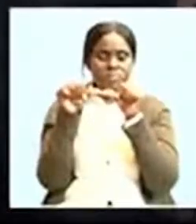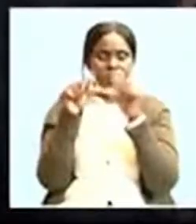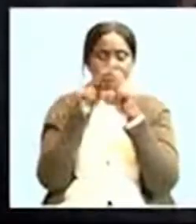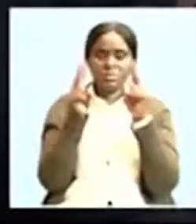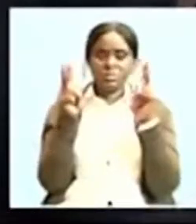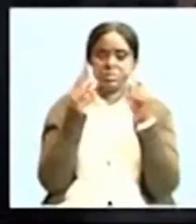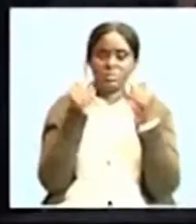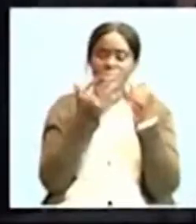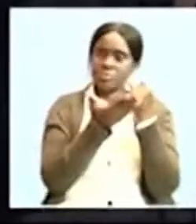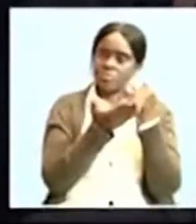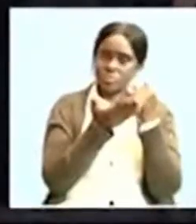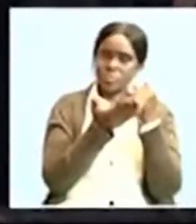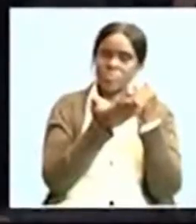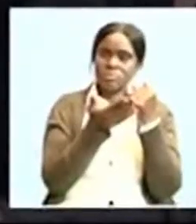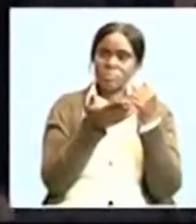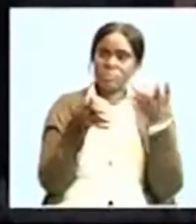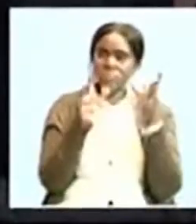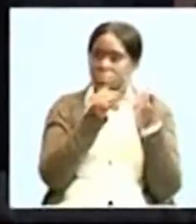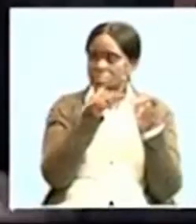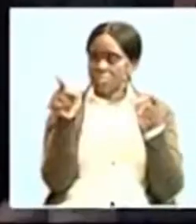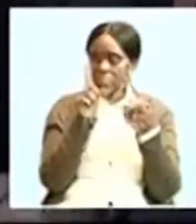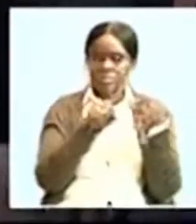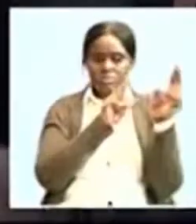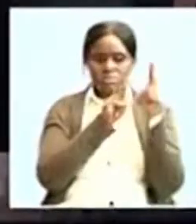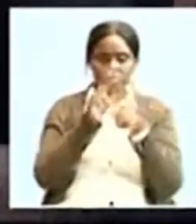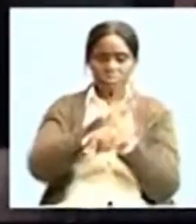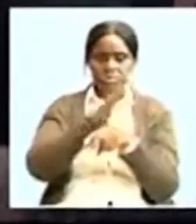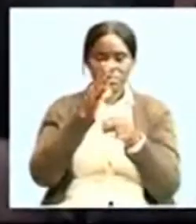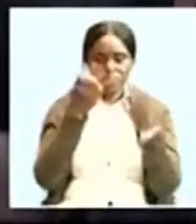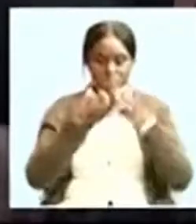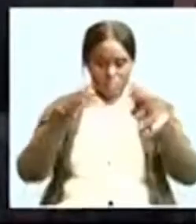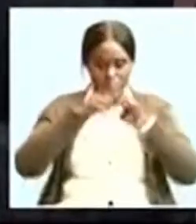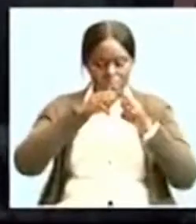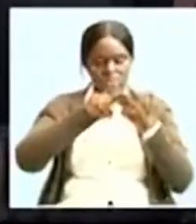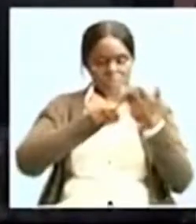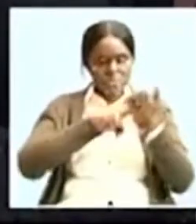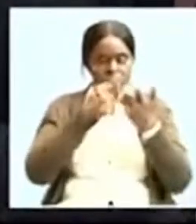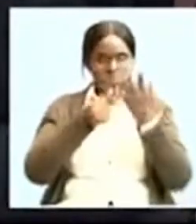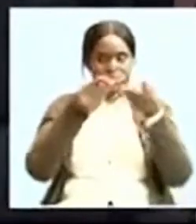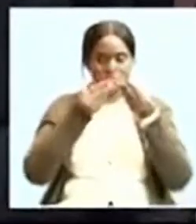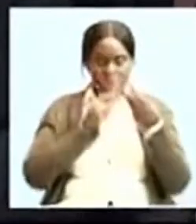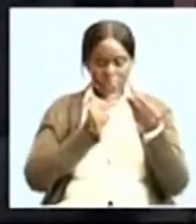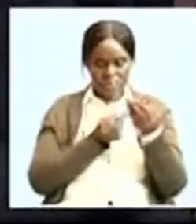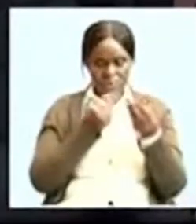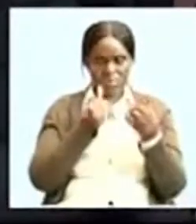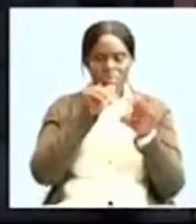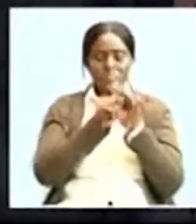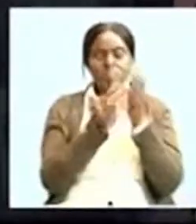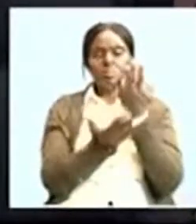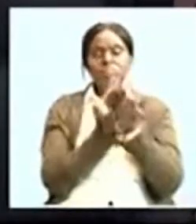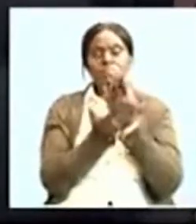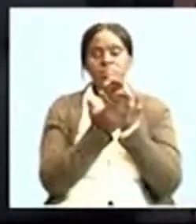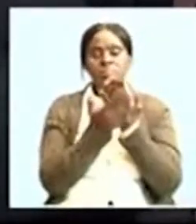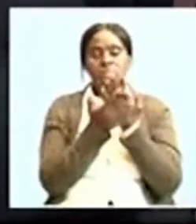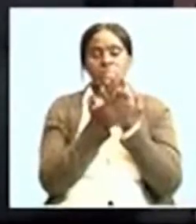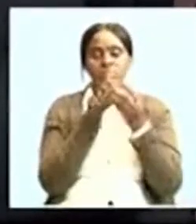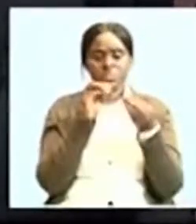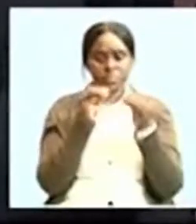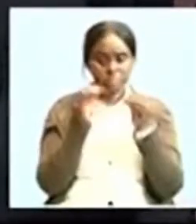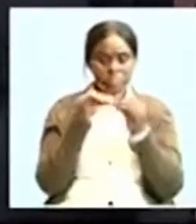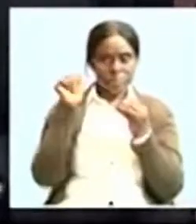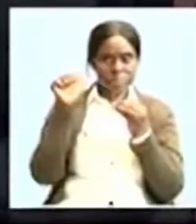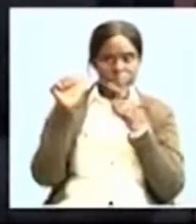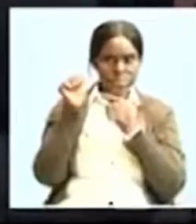So allow them to respond. Even the minutes that you have given us on Appendix